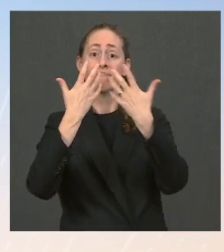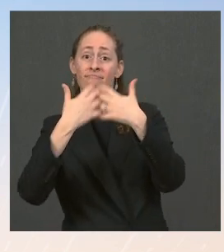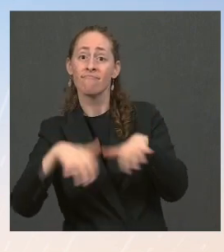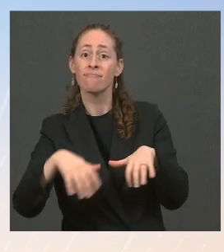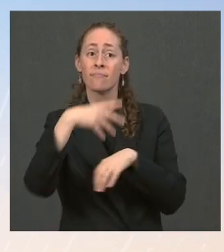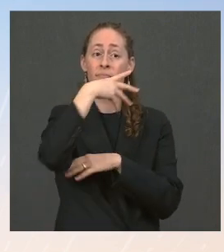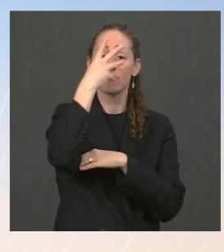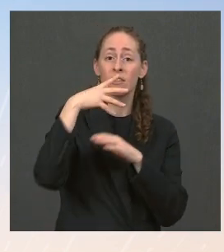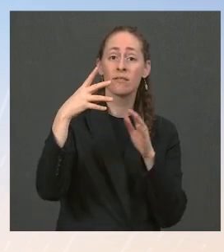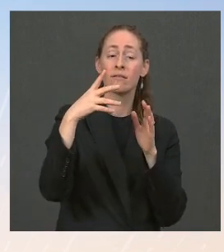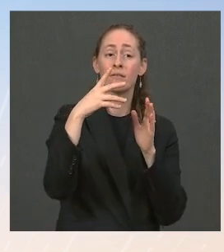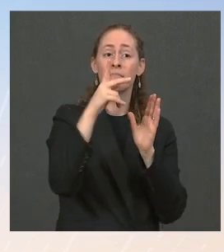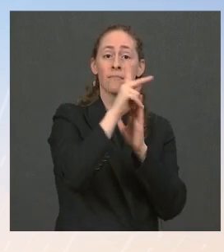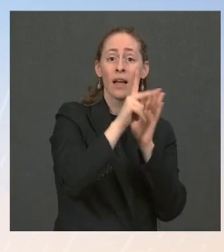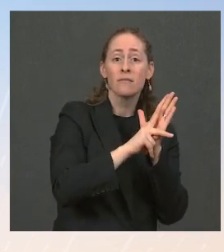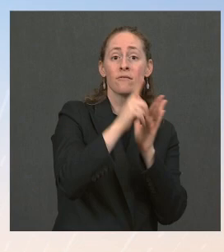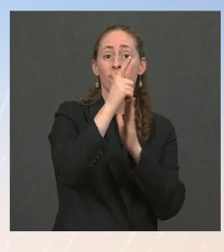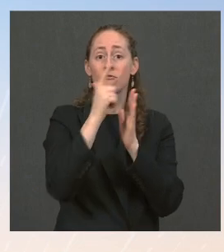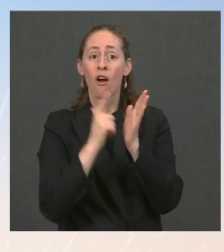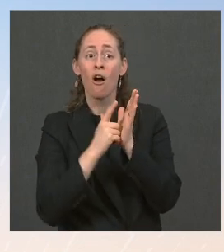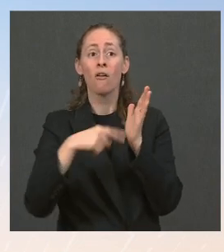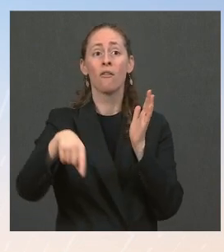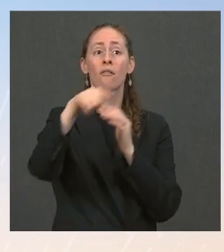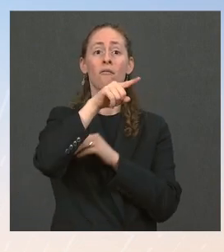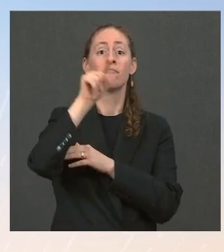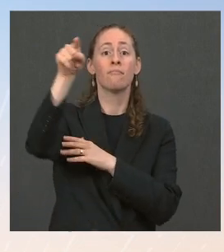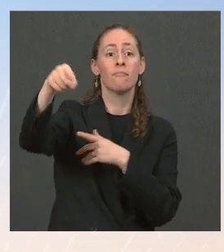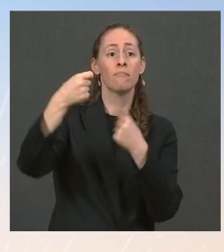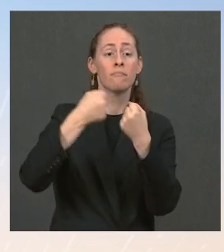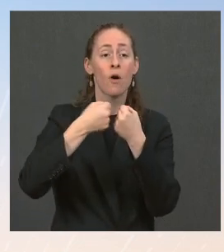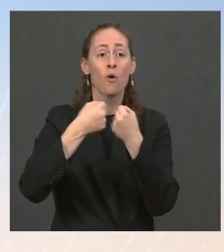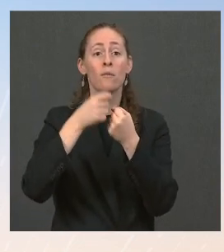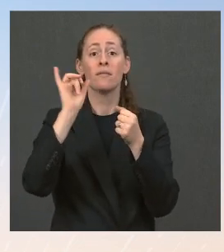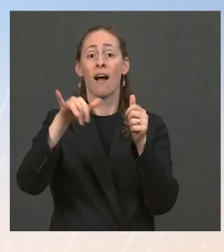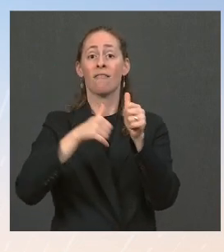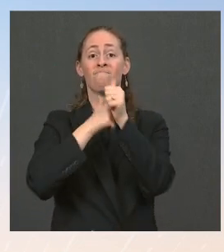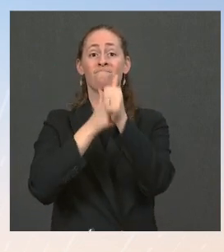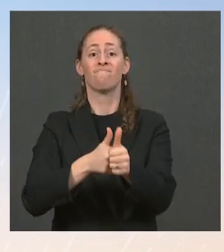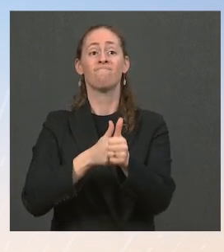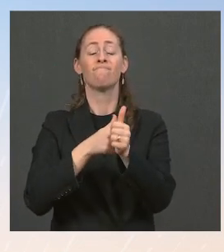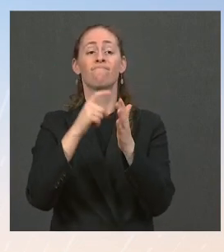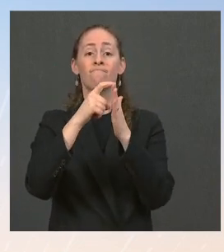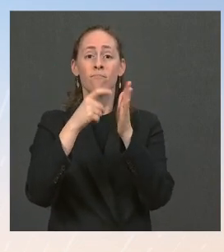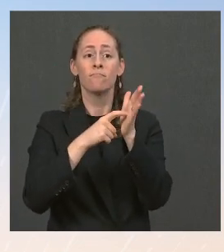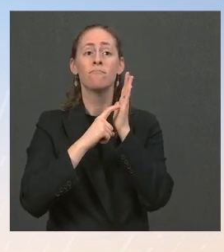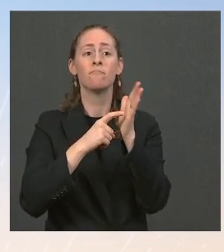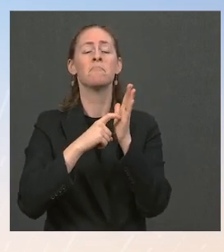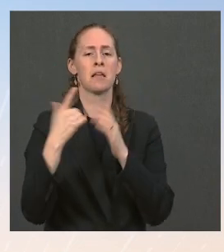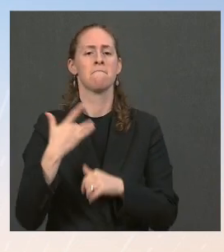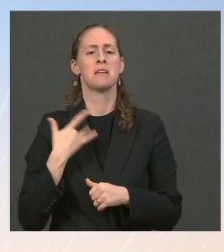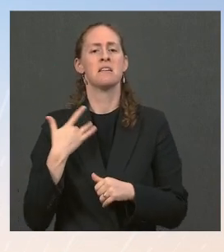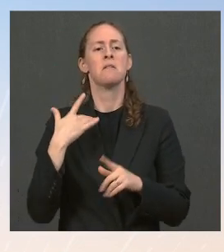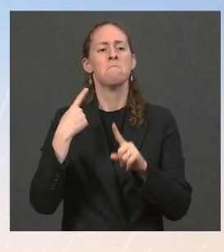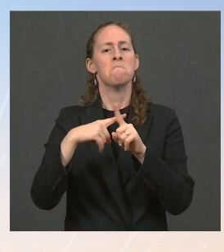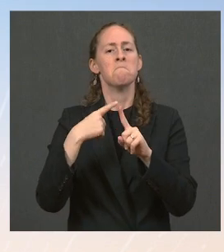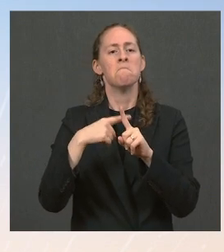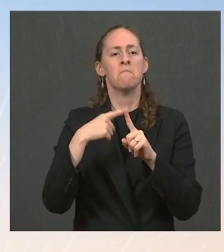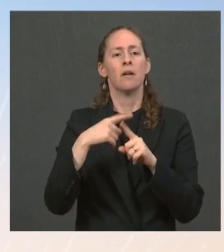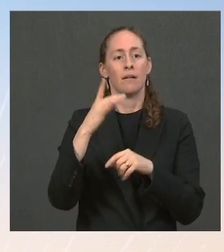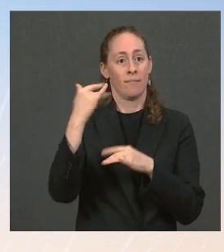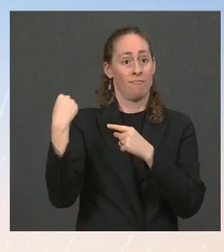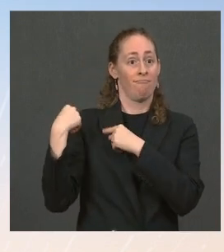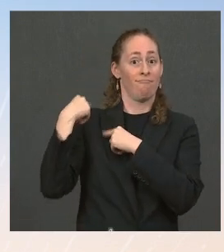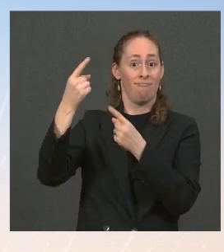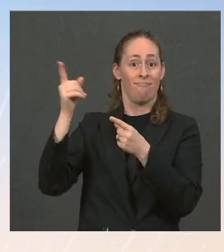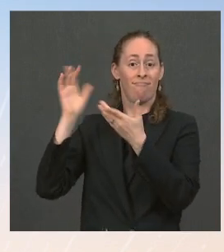and border requirements, the president is quite hopeful, as he conveyed on his first day in office when he introduced an immigration